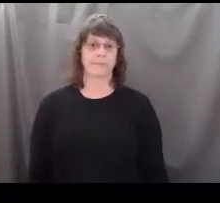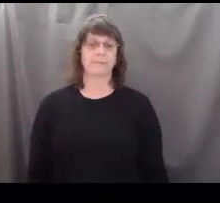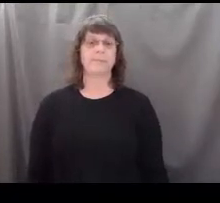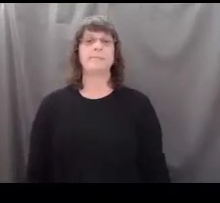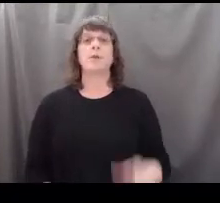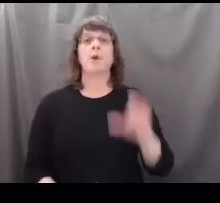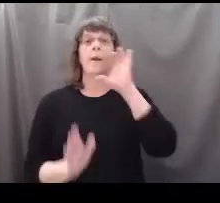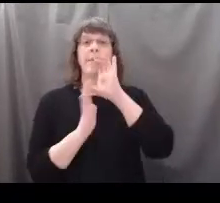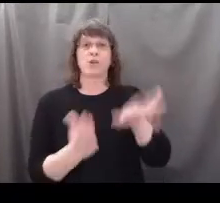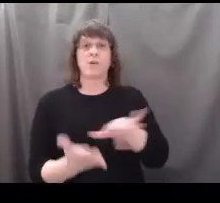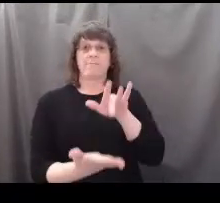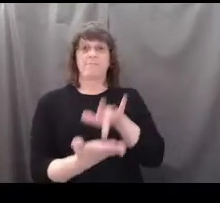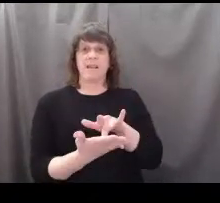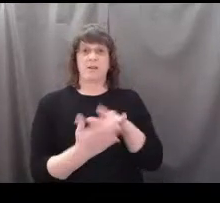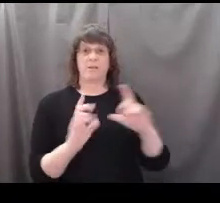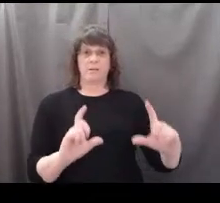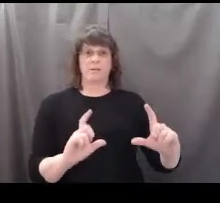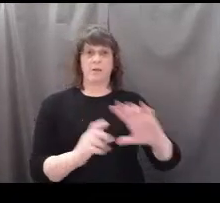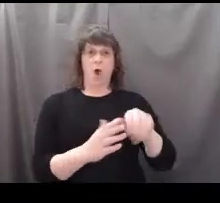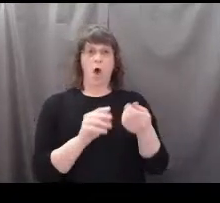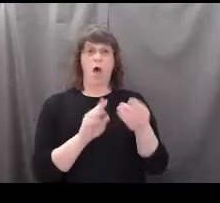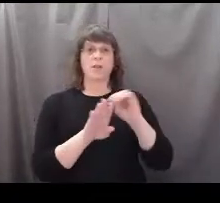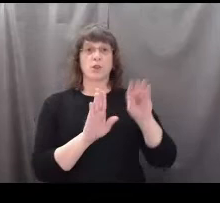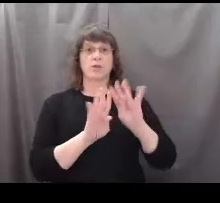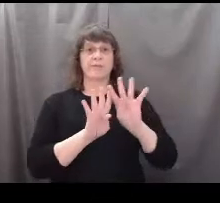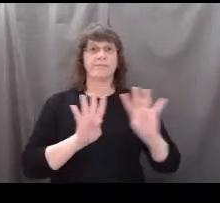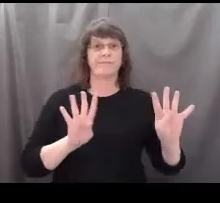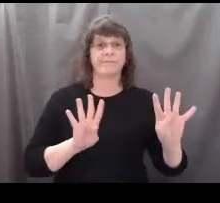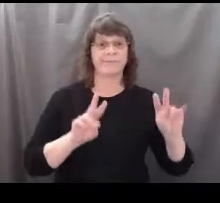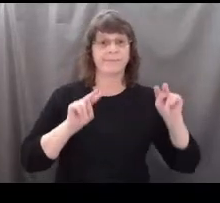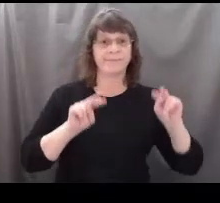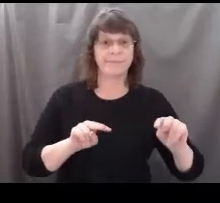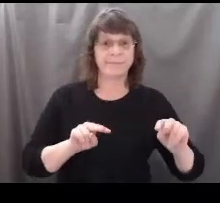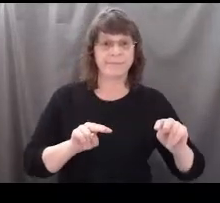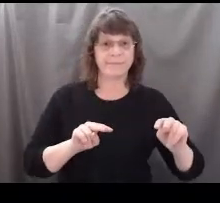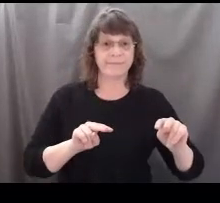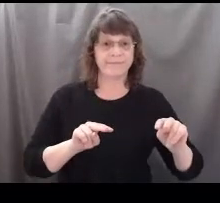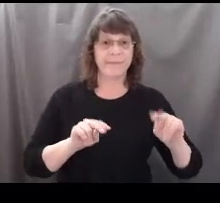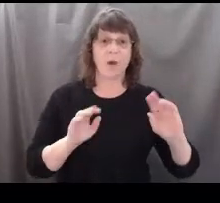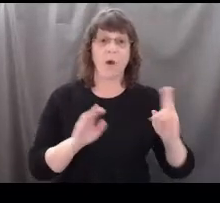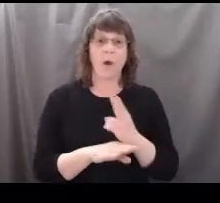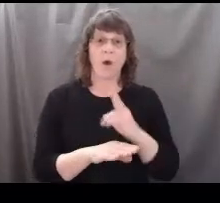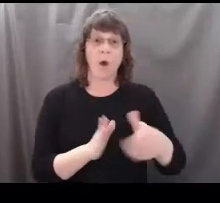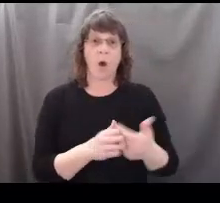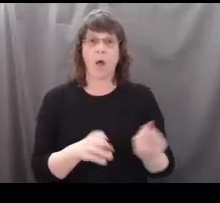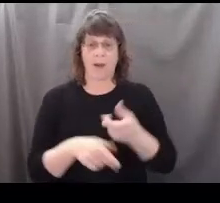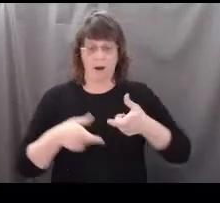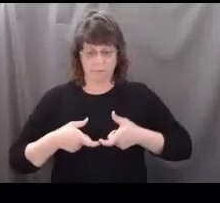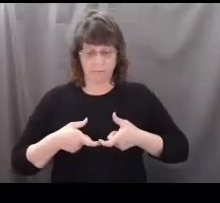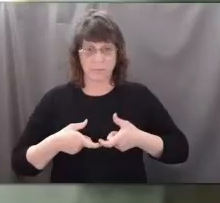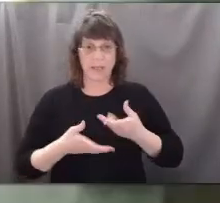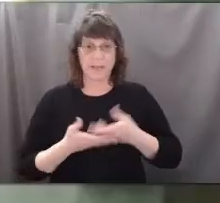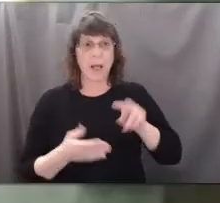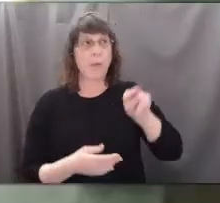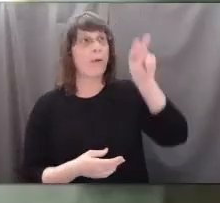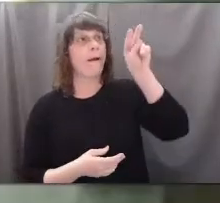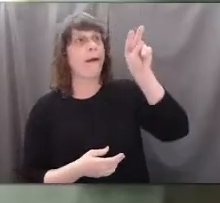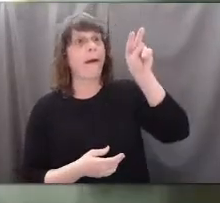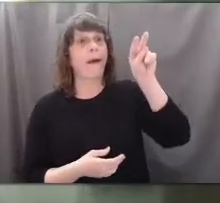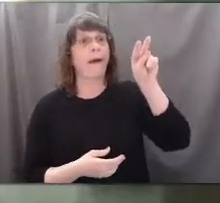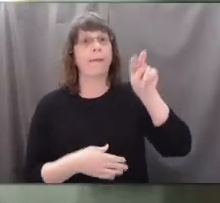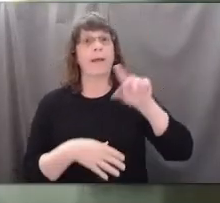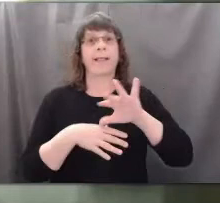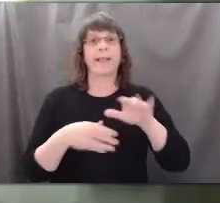screen, all of the students standing wearing the wood cookie. Some of them are looking up, they're holding